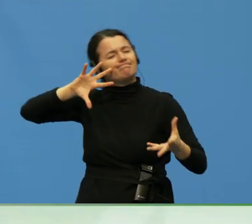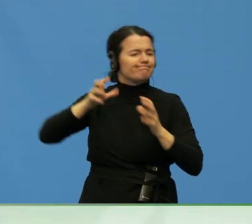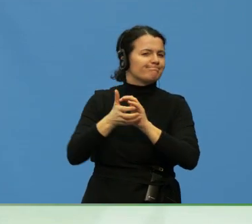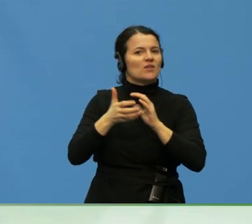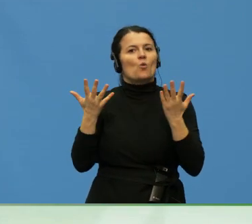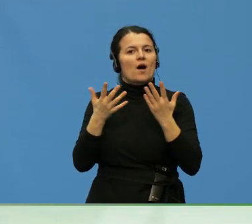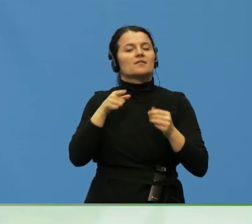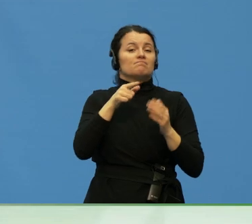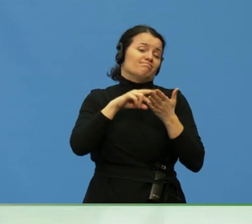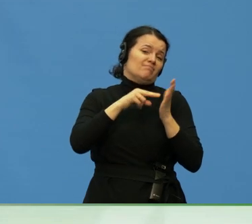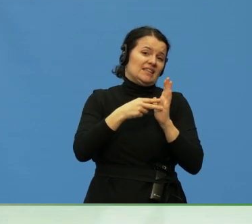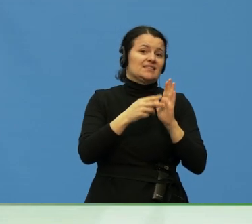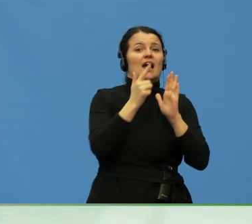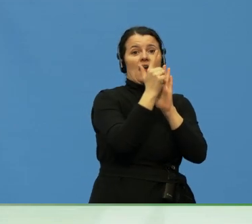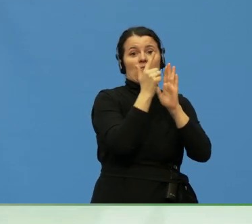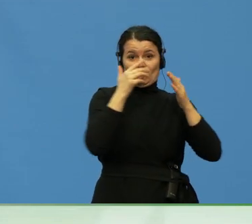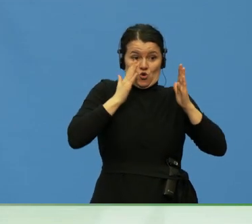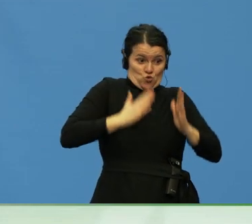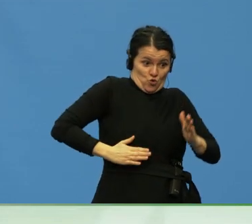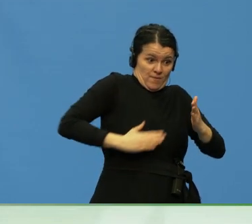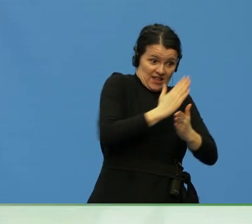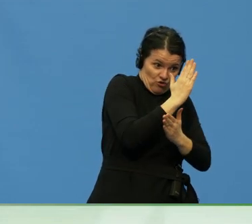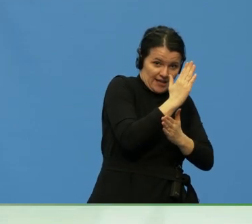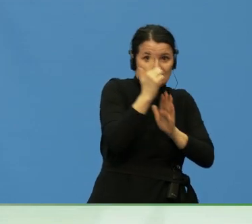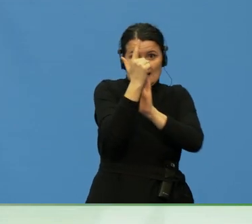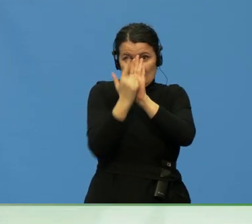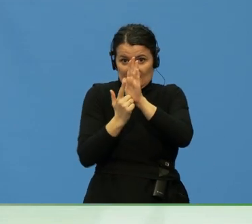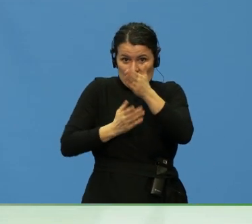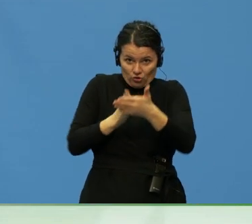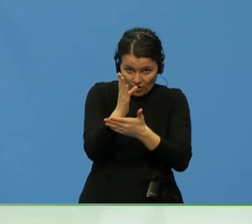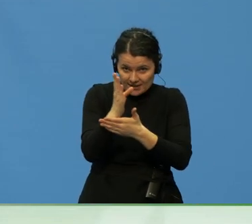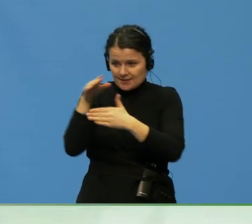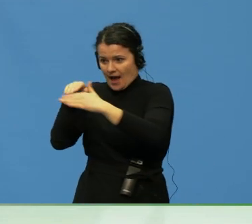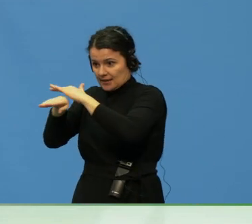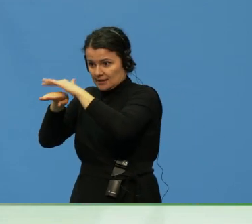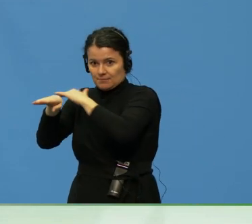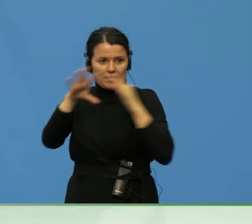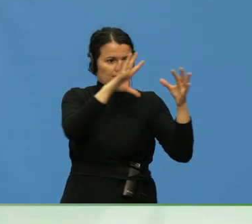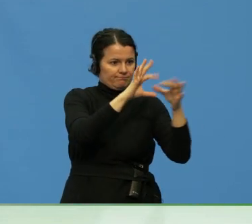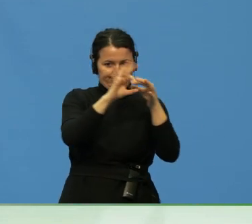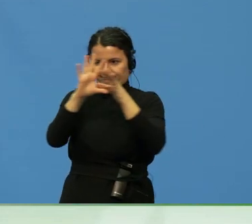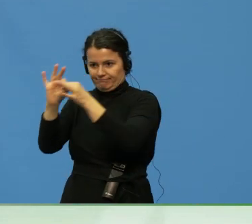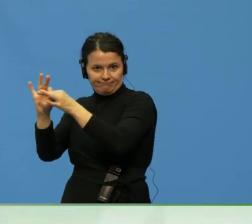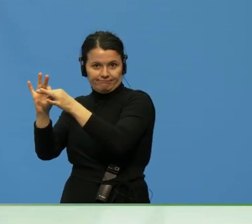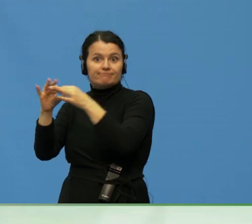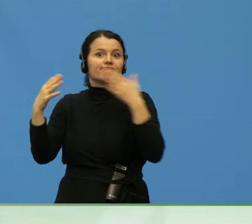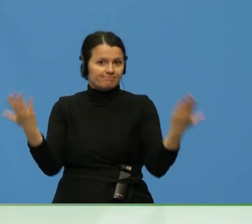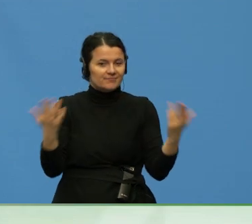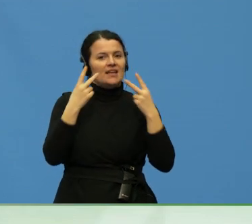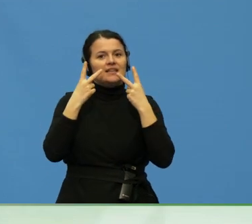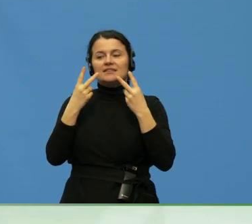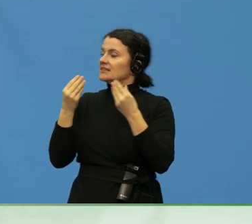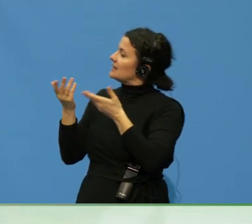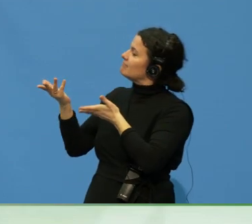and accessibility. This is what we are going to start with, and let's see where this leads us in discussion. And I hope we can